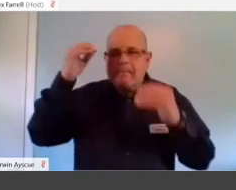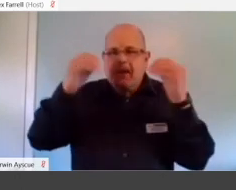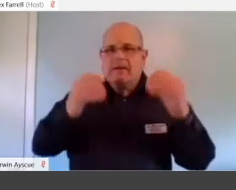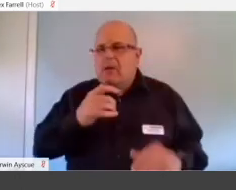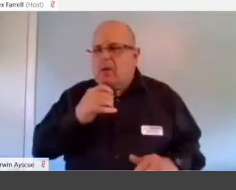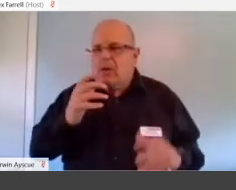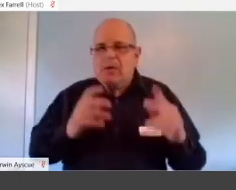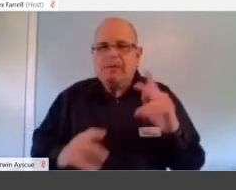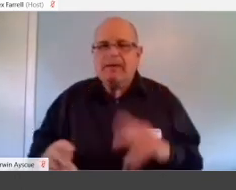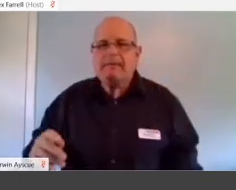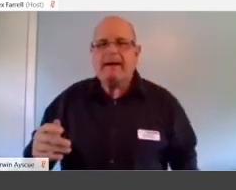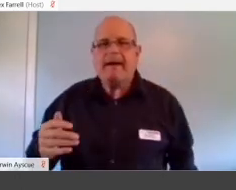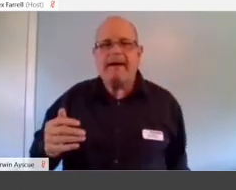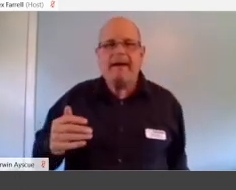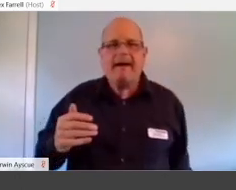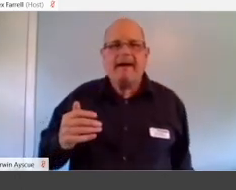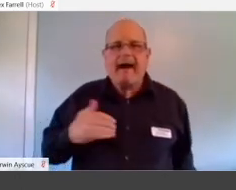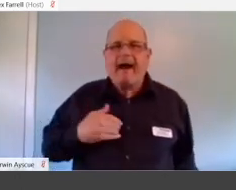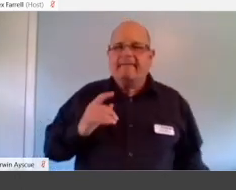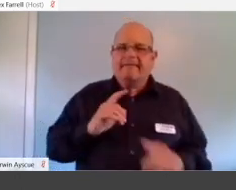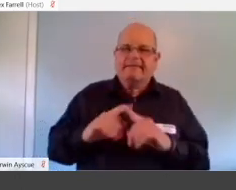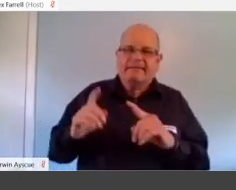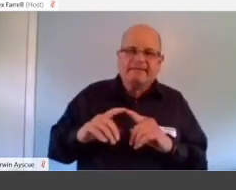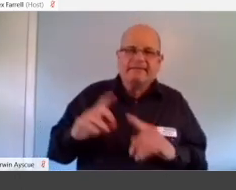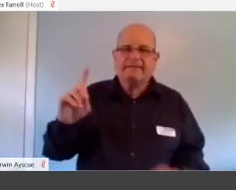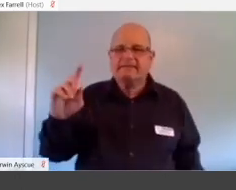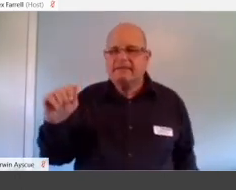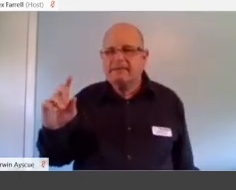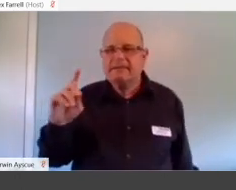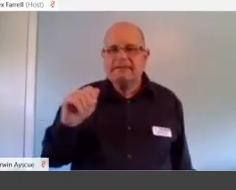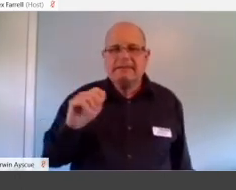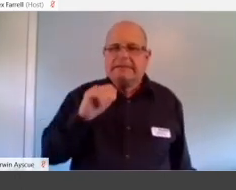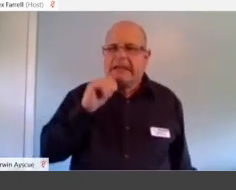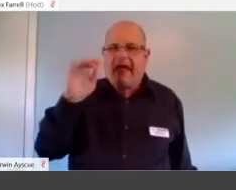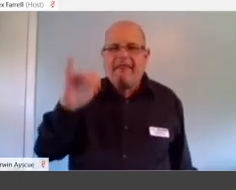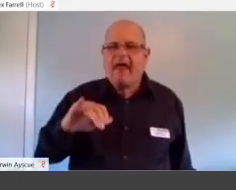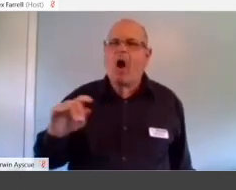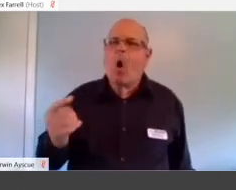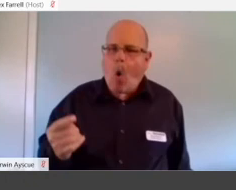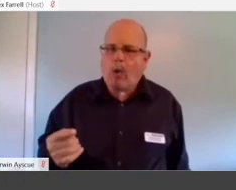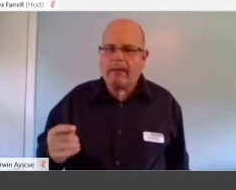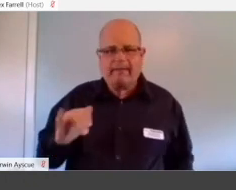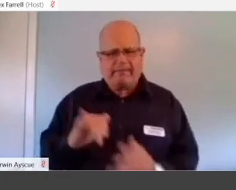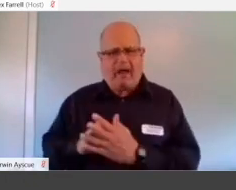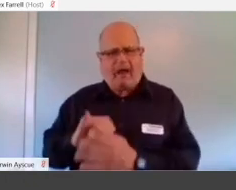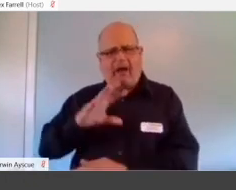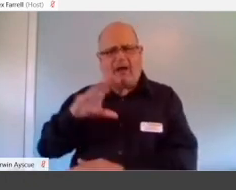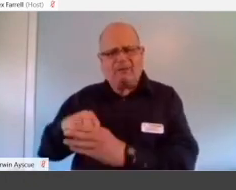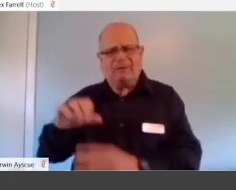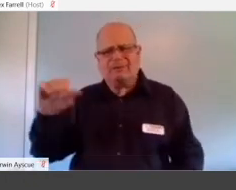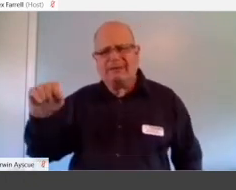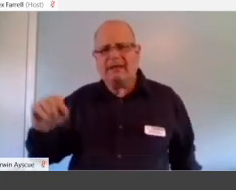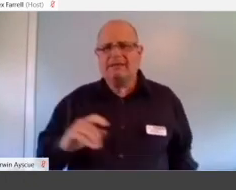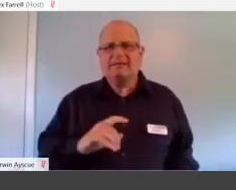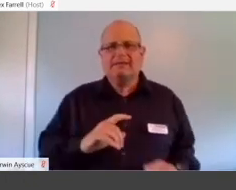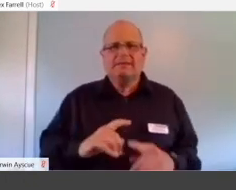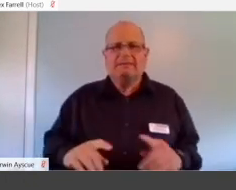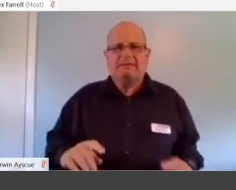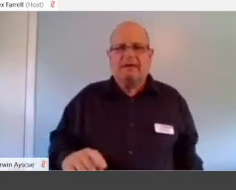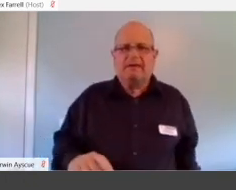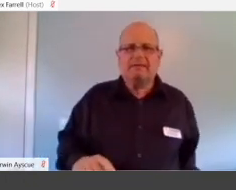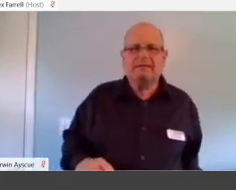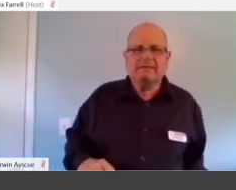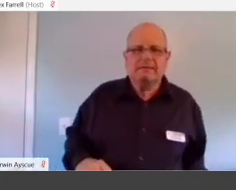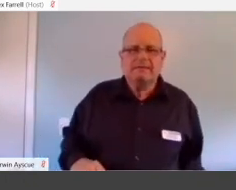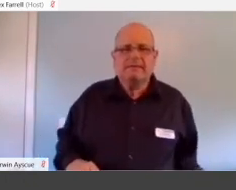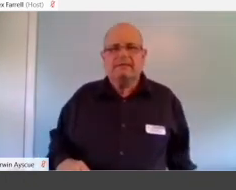with different impairments or different abilities as part of a process, but like they own the process, like